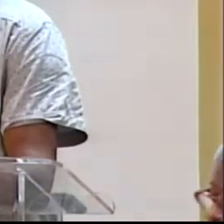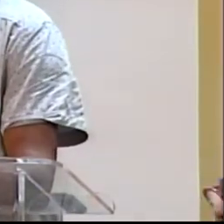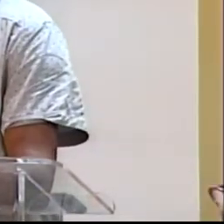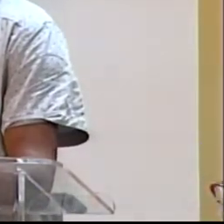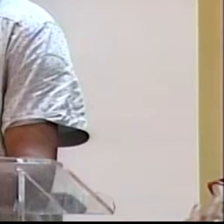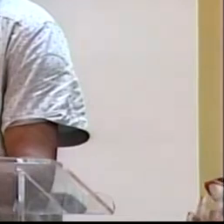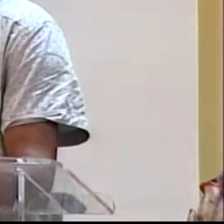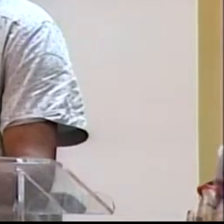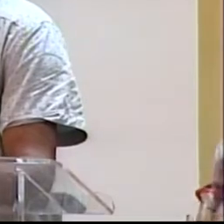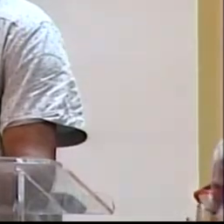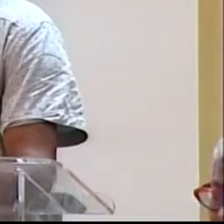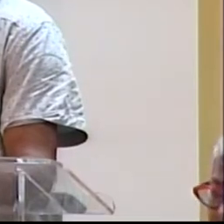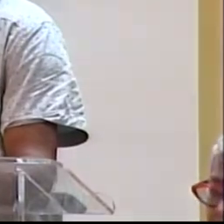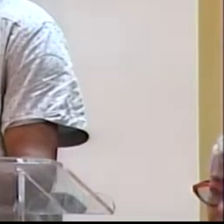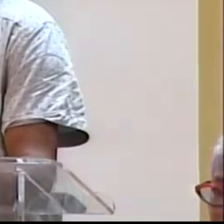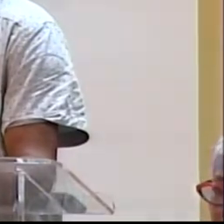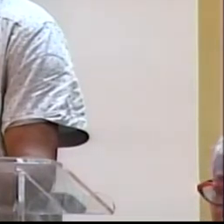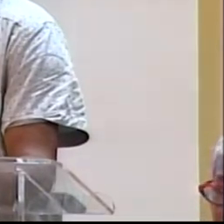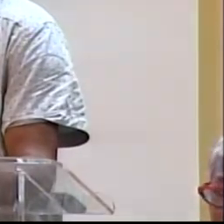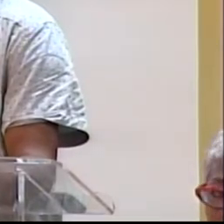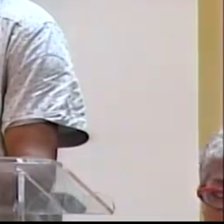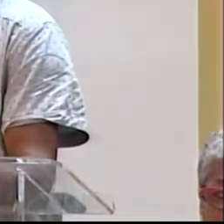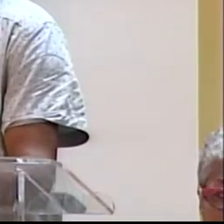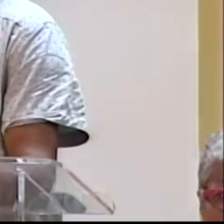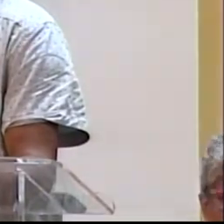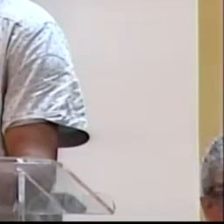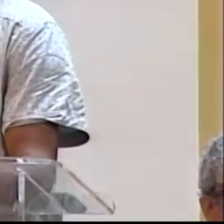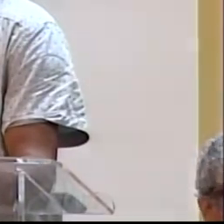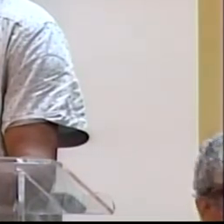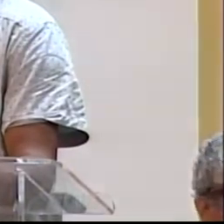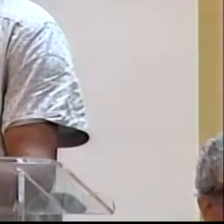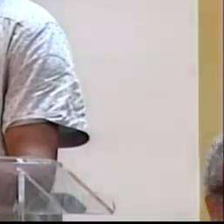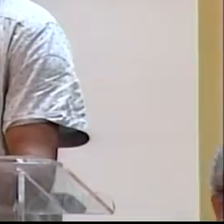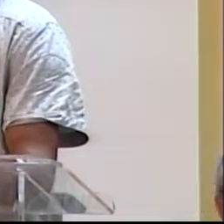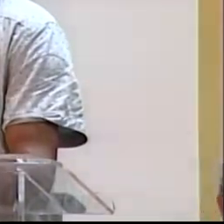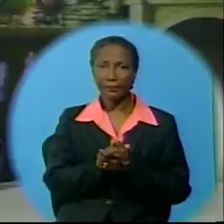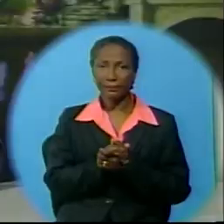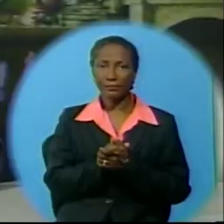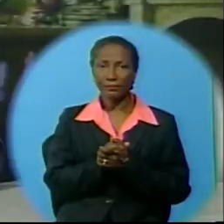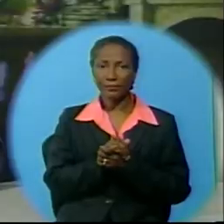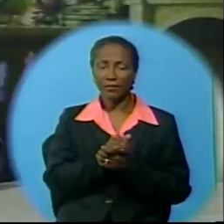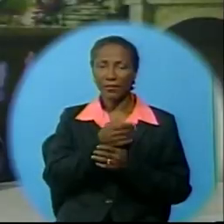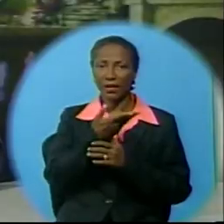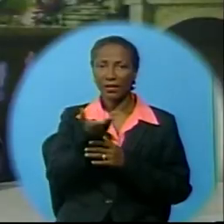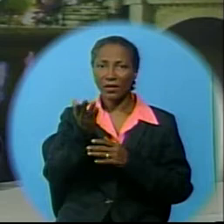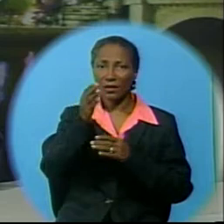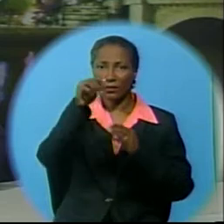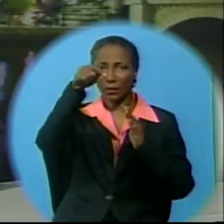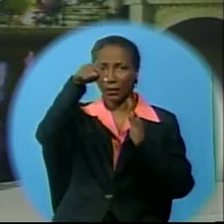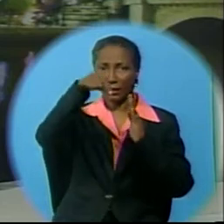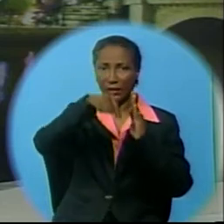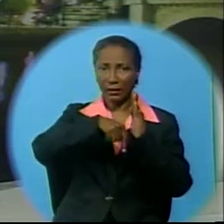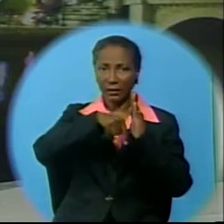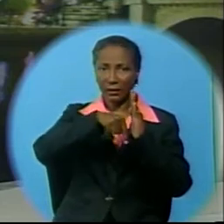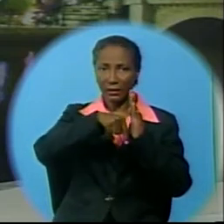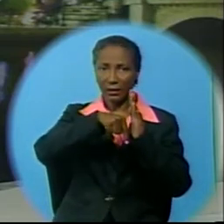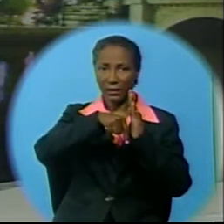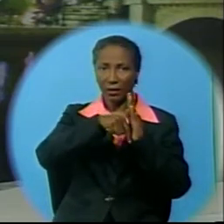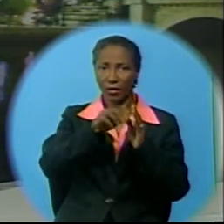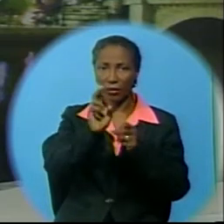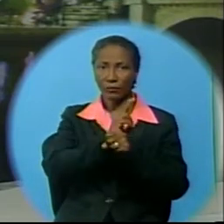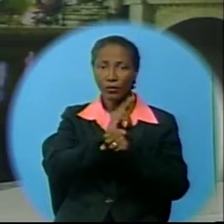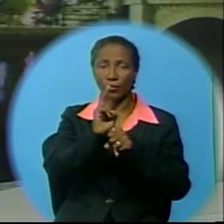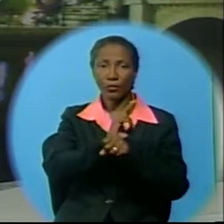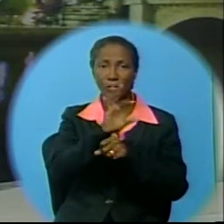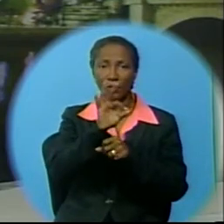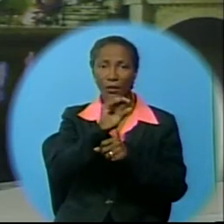Caribbean economies if we do it right. I believe in that very strongly. There has been a clear fall-off in consumption